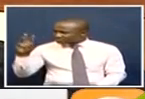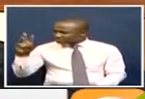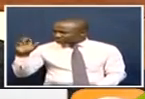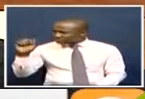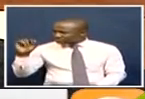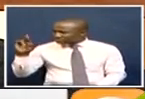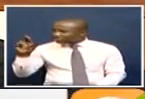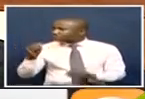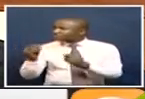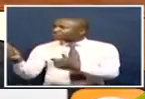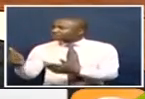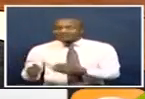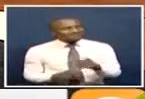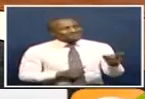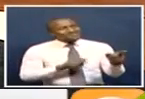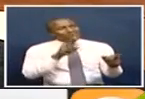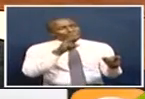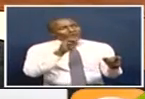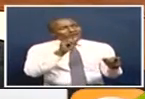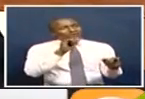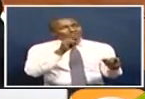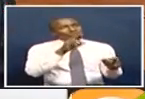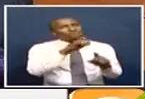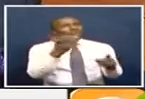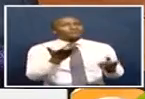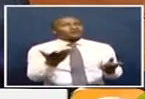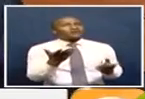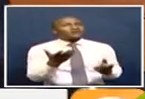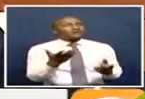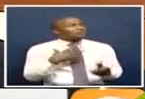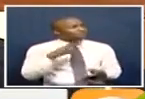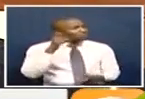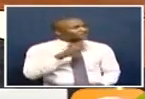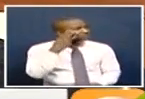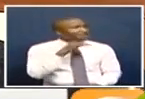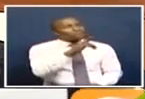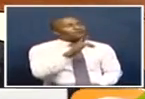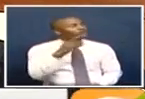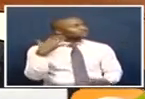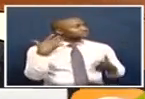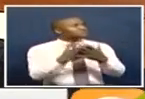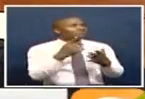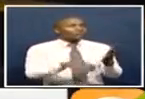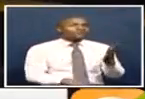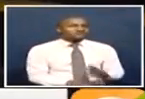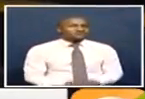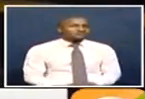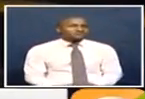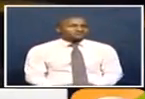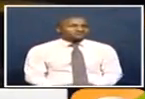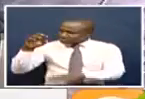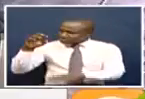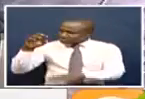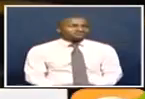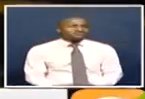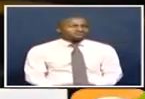Where did Waiguru come from, first of all? You know, people must have records. How is her record? You can't come